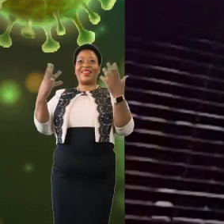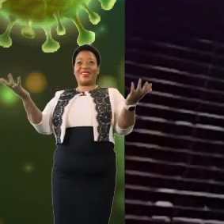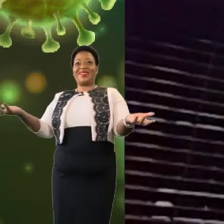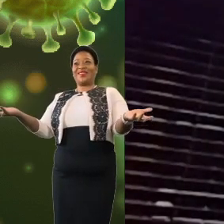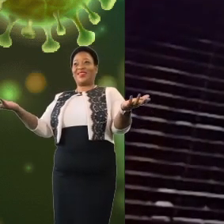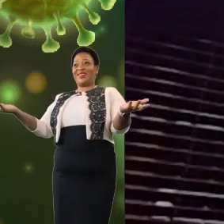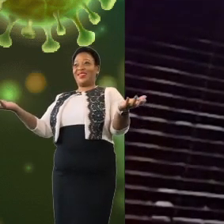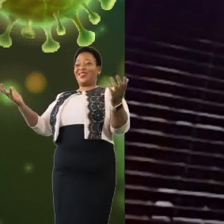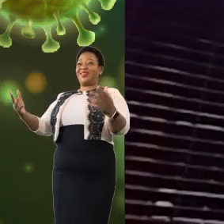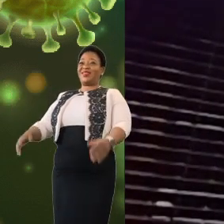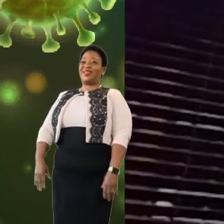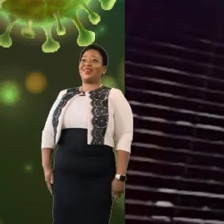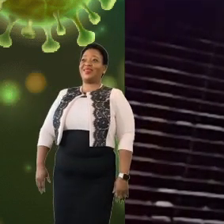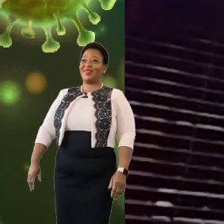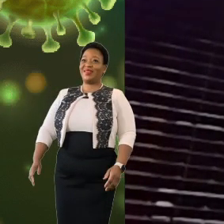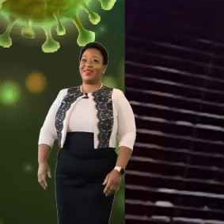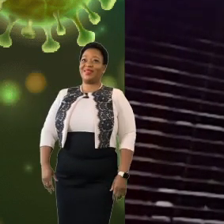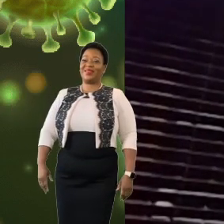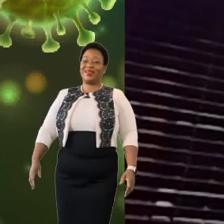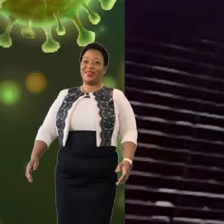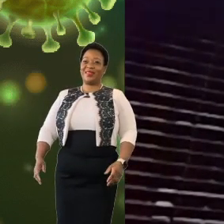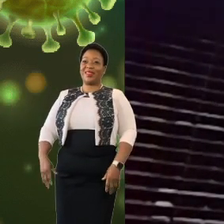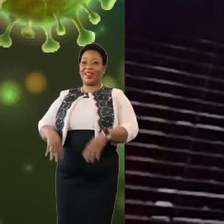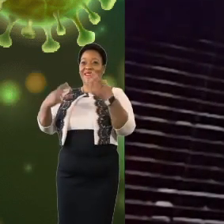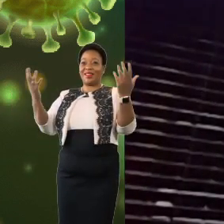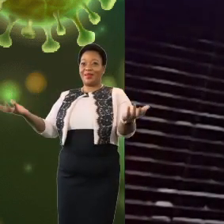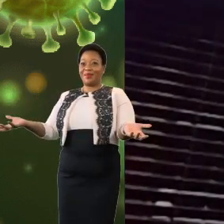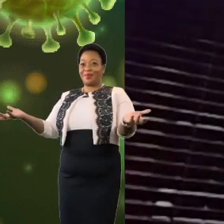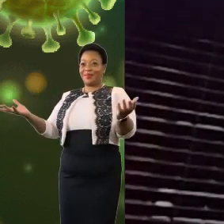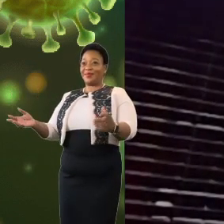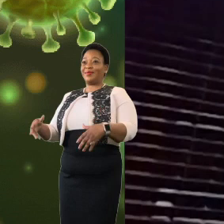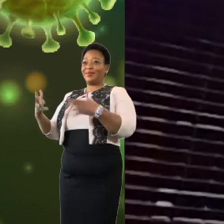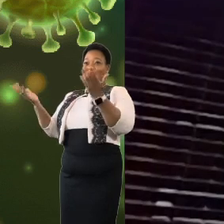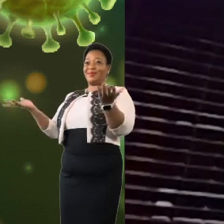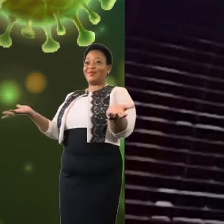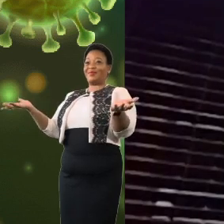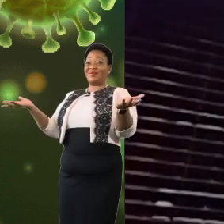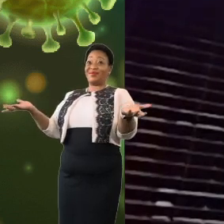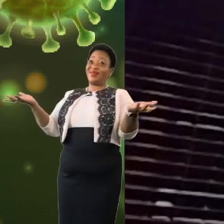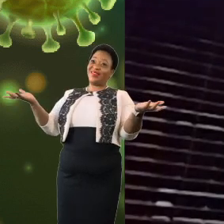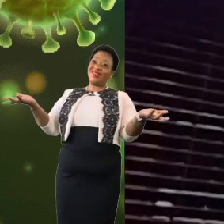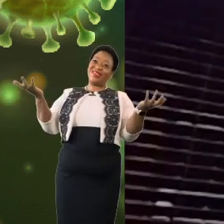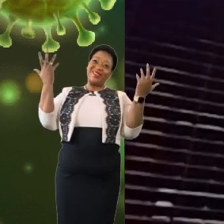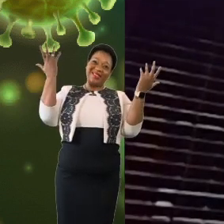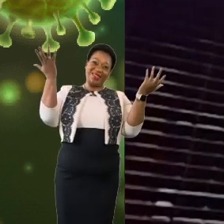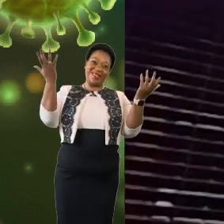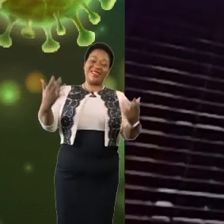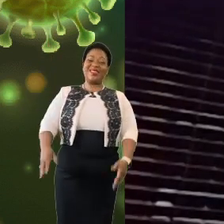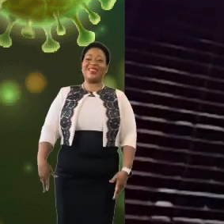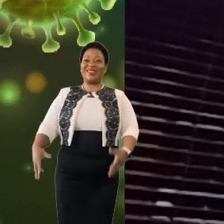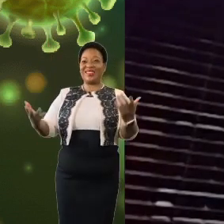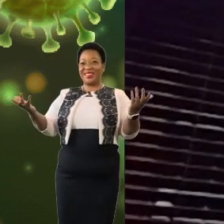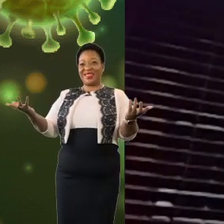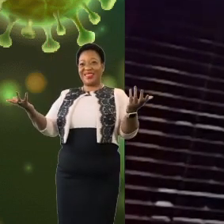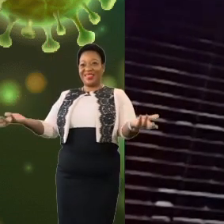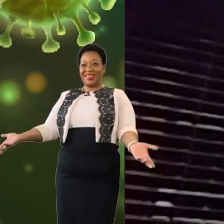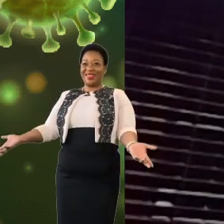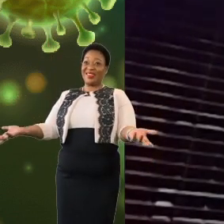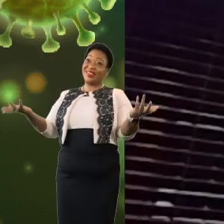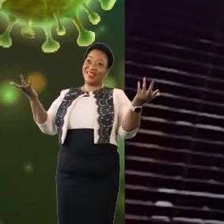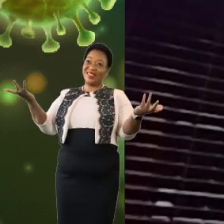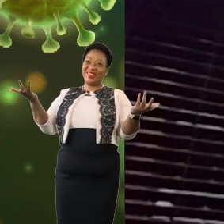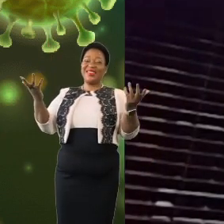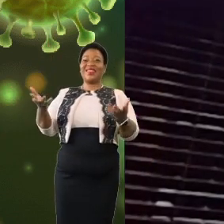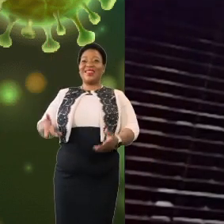how many of those industries have started working? Almost 90% of the industries